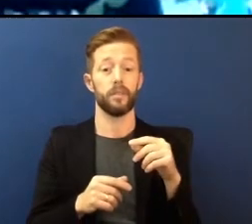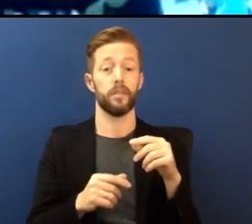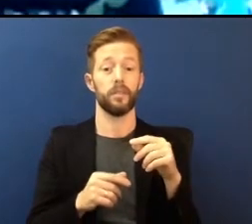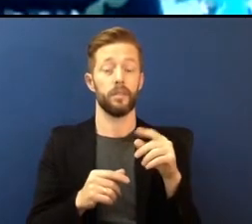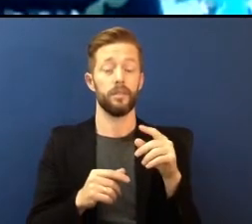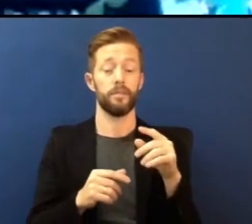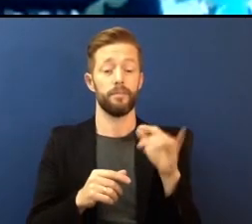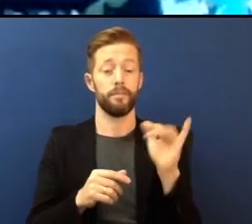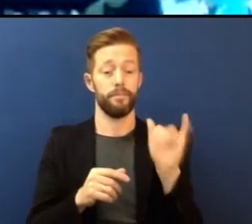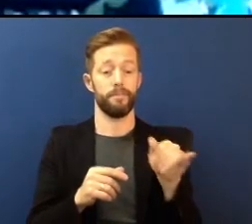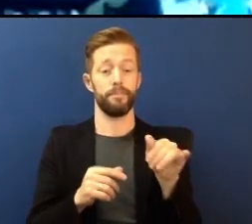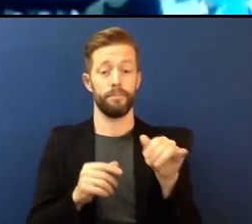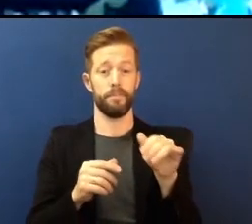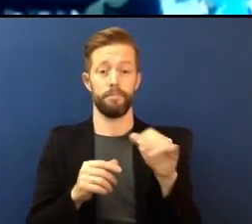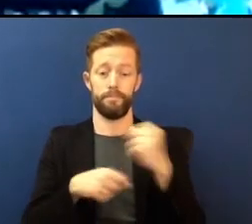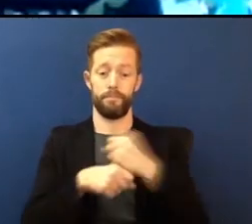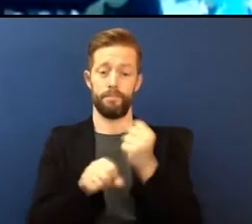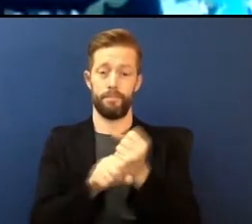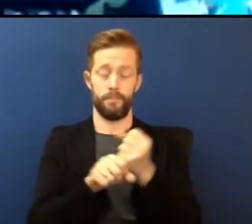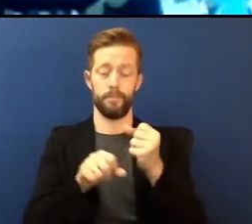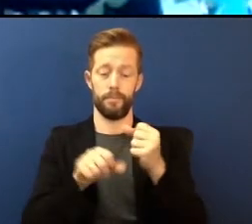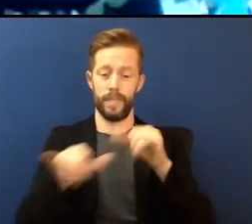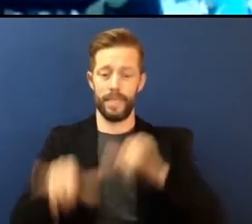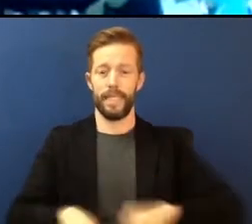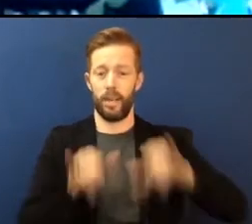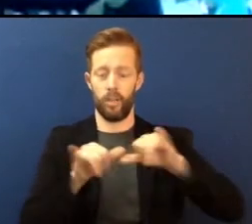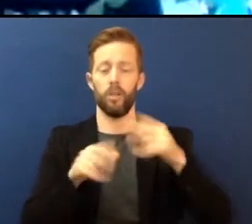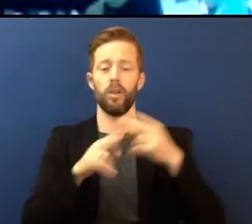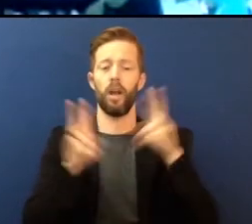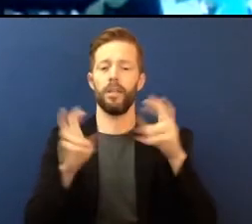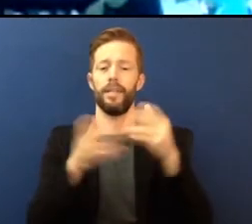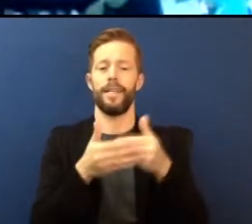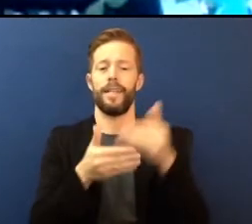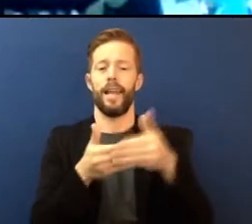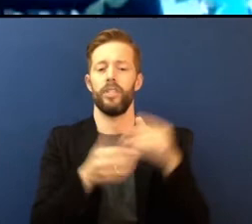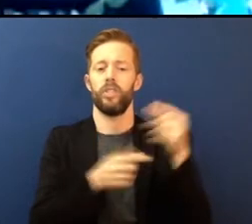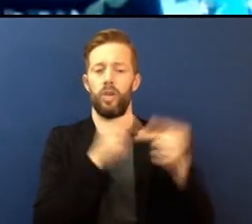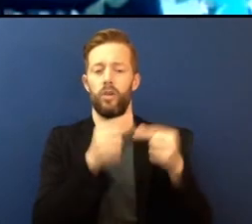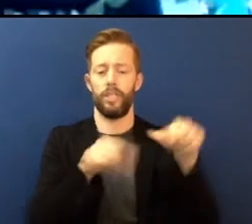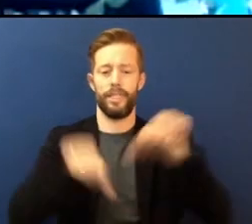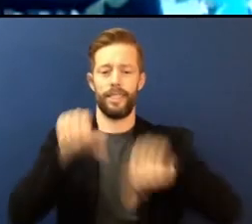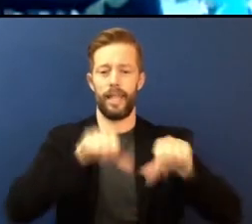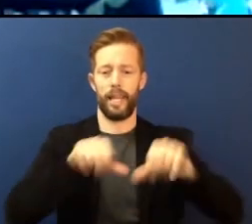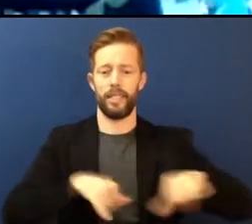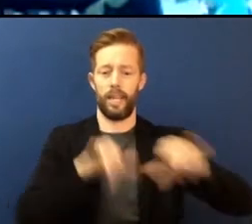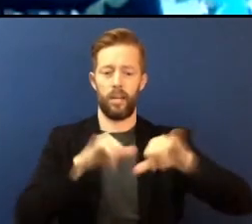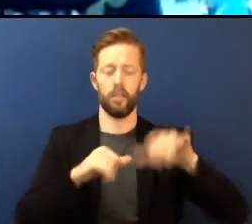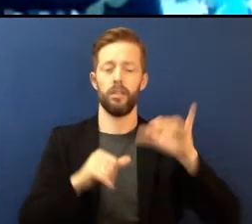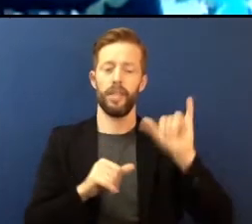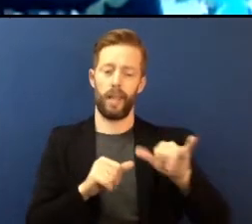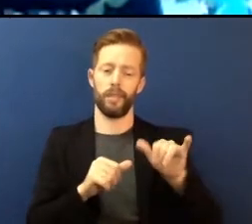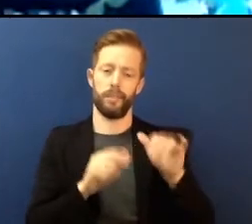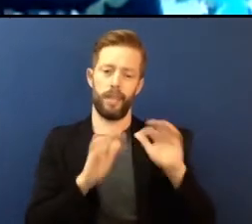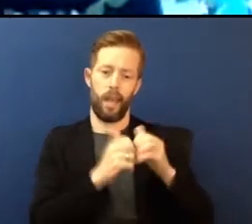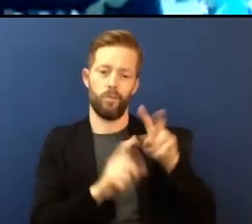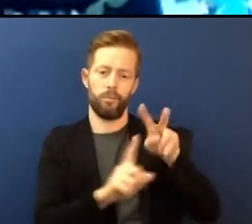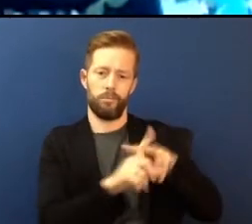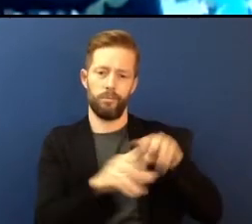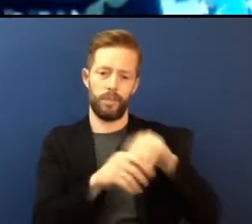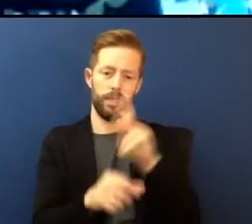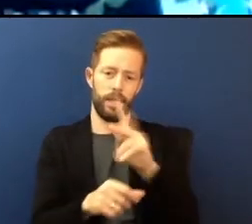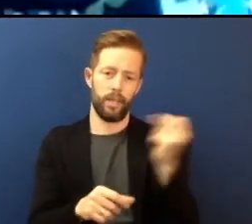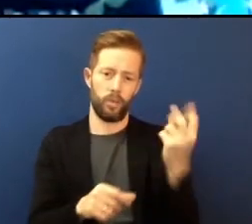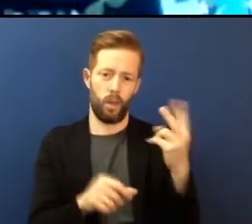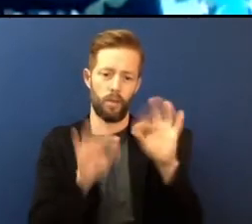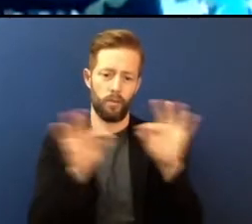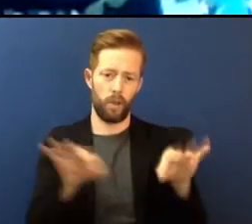translated into an actual sort of set of standards. They're called the Next Generation Science Standards. And that's basically the